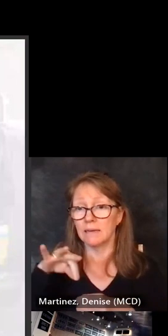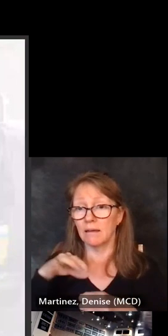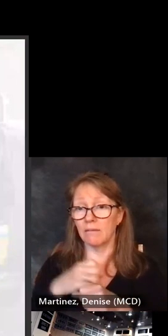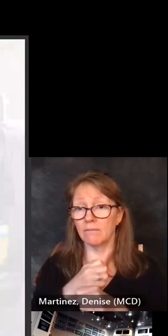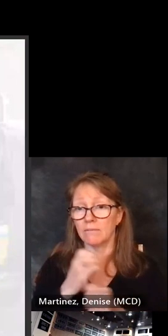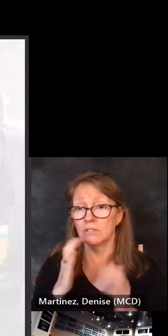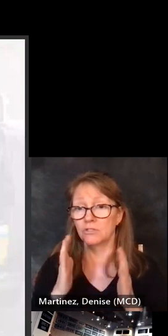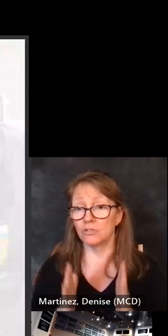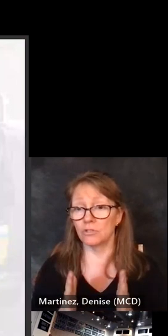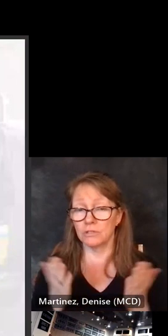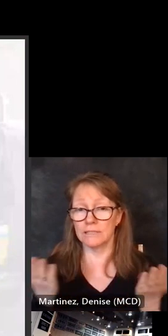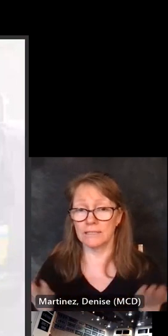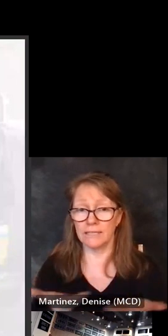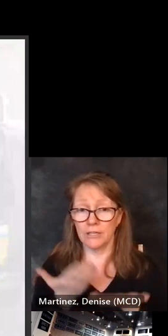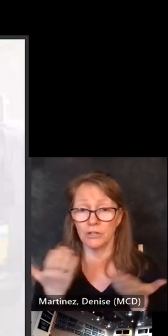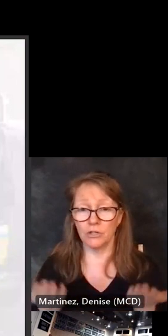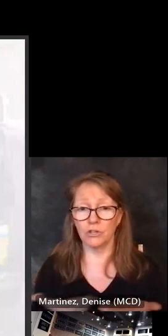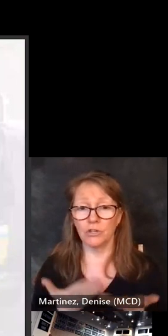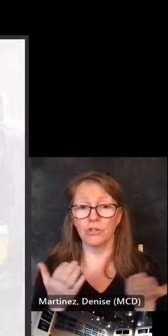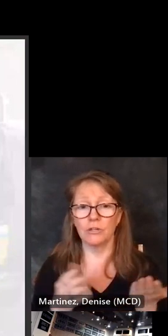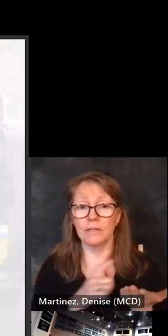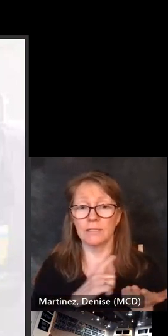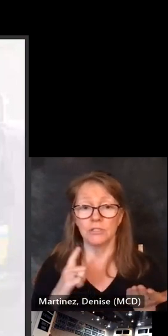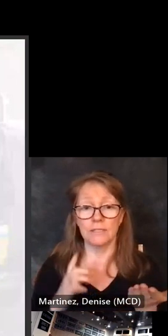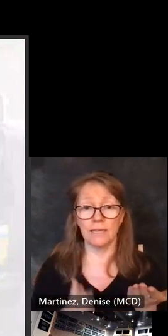Representative Holmes wants to come. He might wait. Okay.